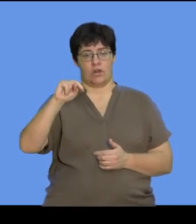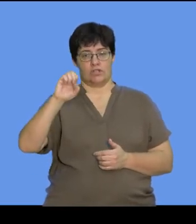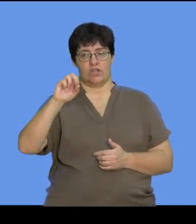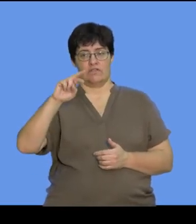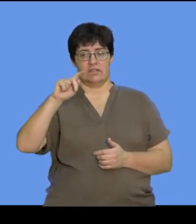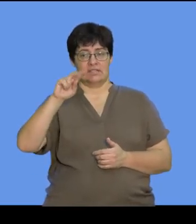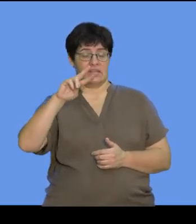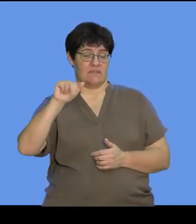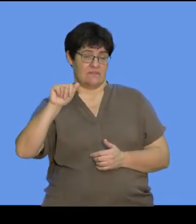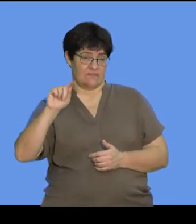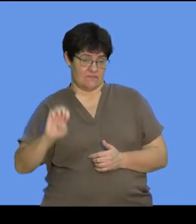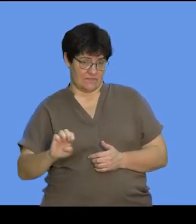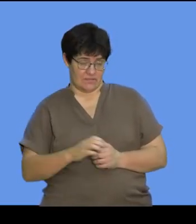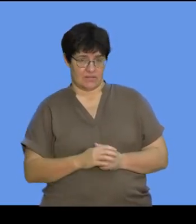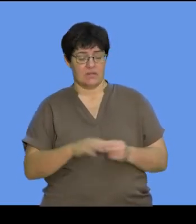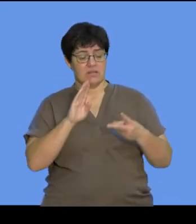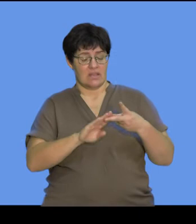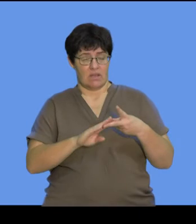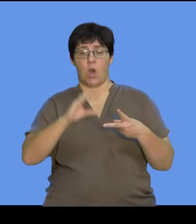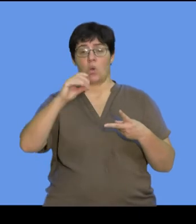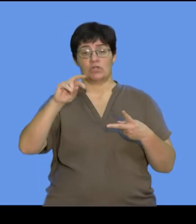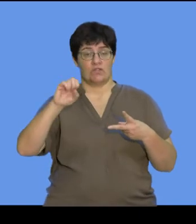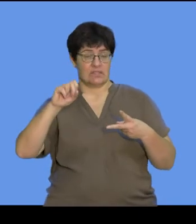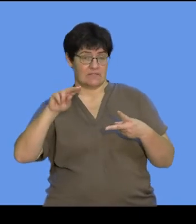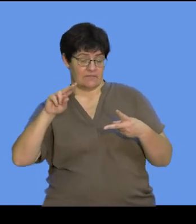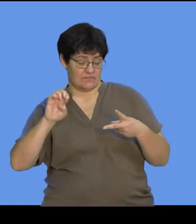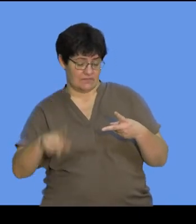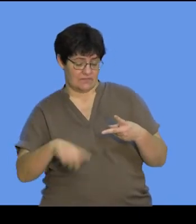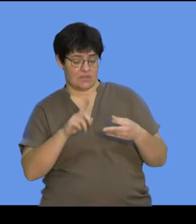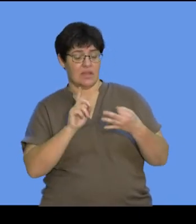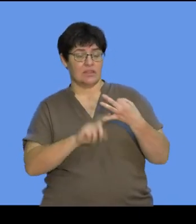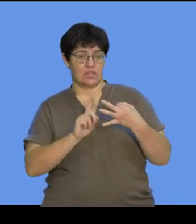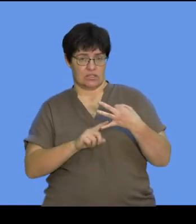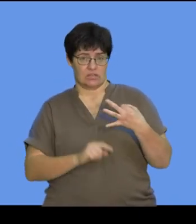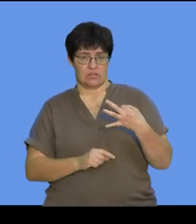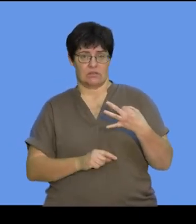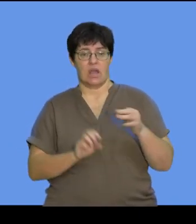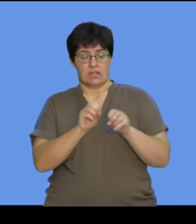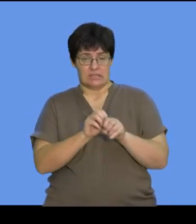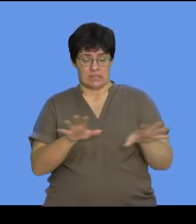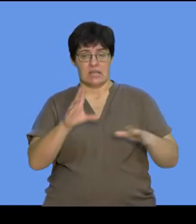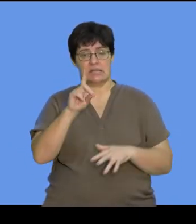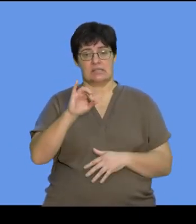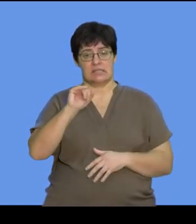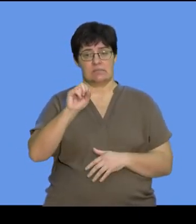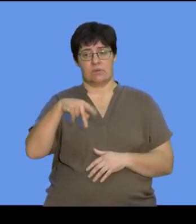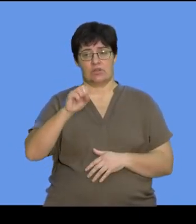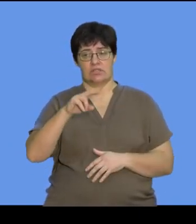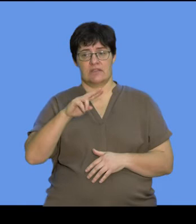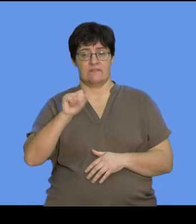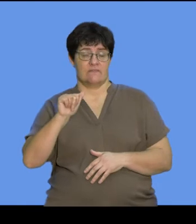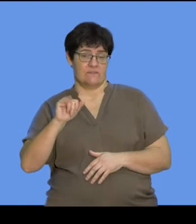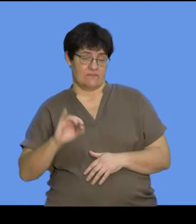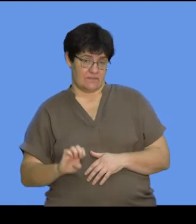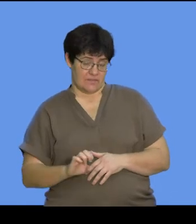The second model is called the conservative model, and the third model is a dispersive model. And these models